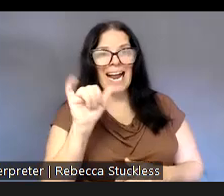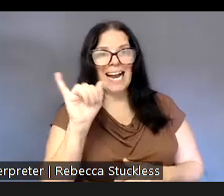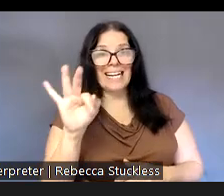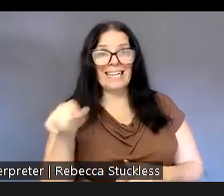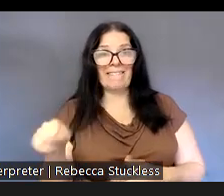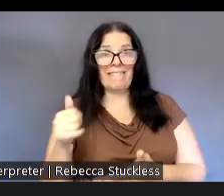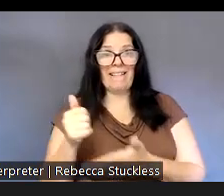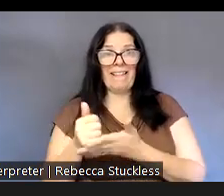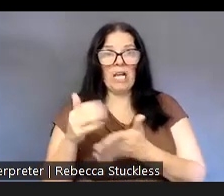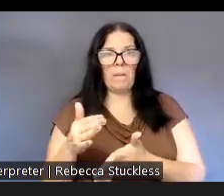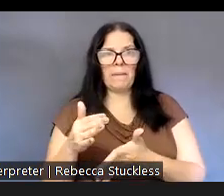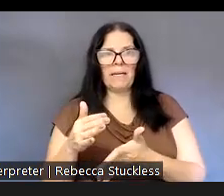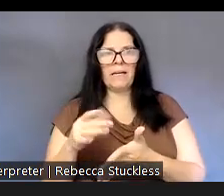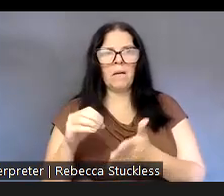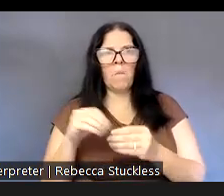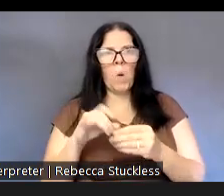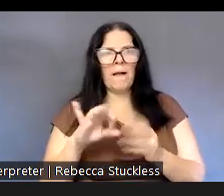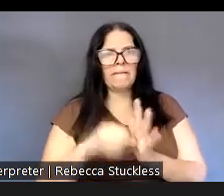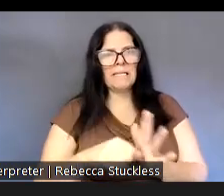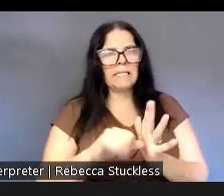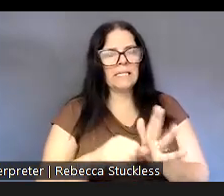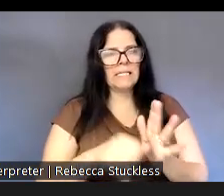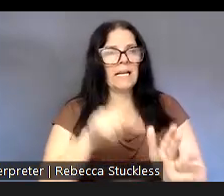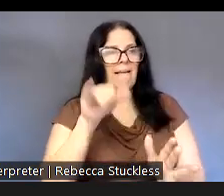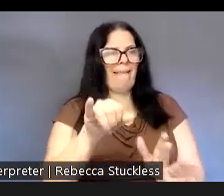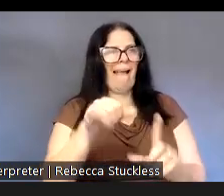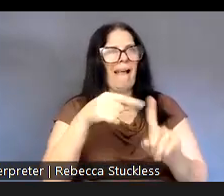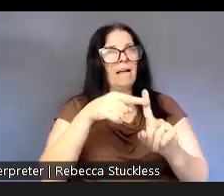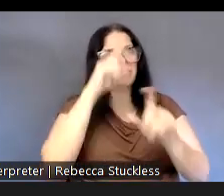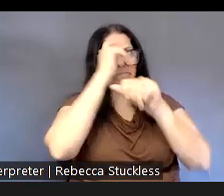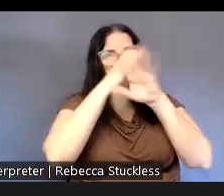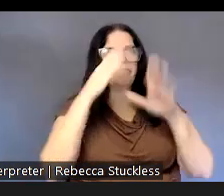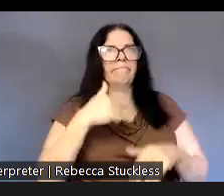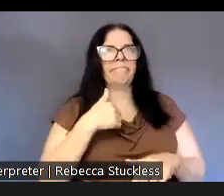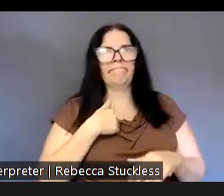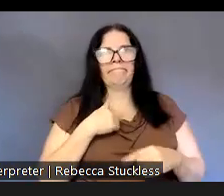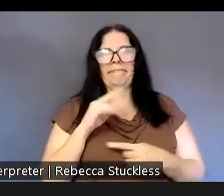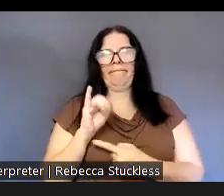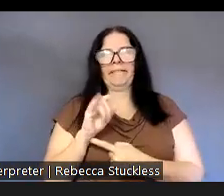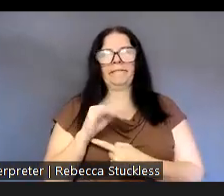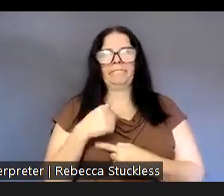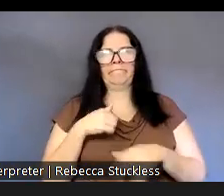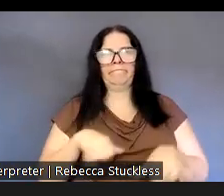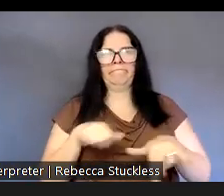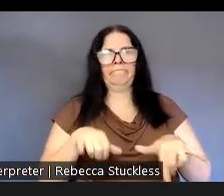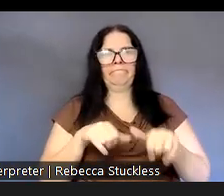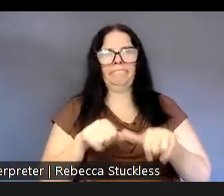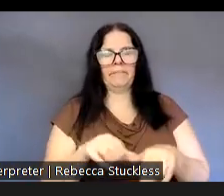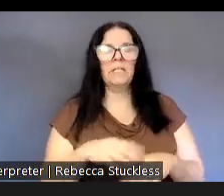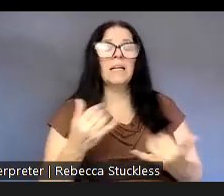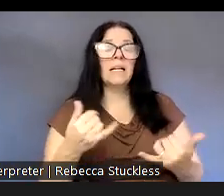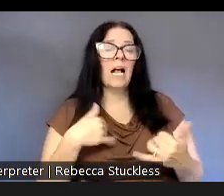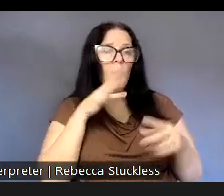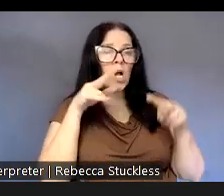mentality. So one thing we're going to do today is examine a concerning trend